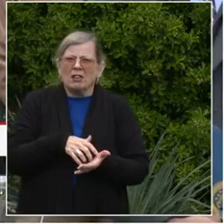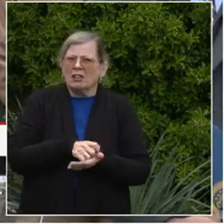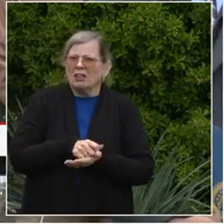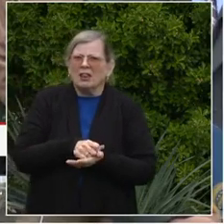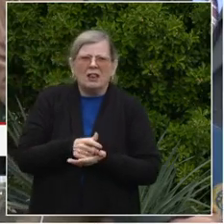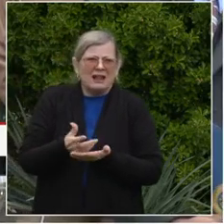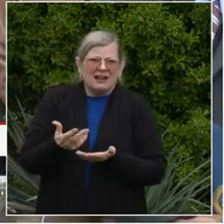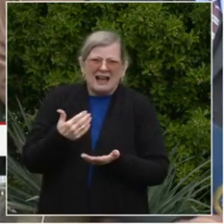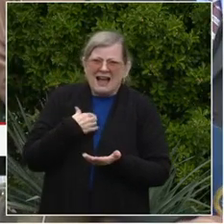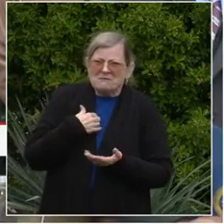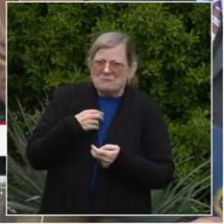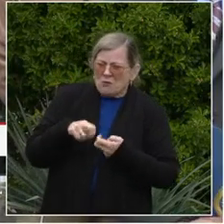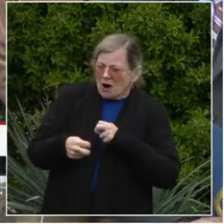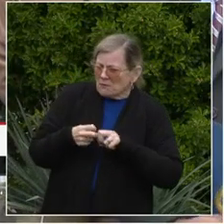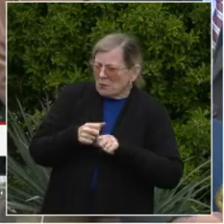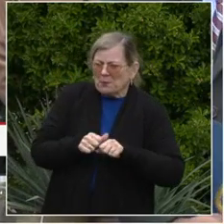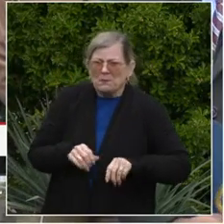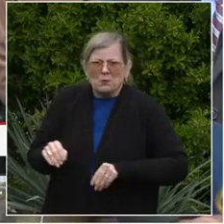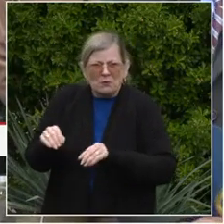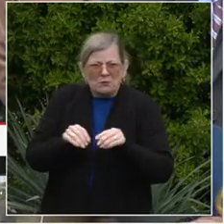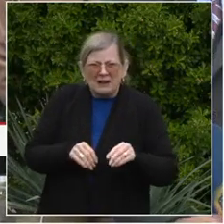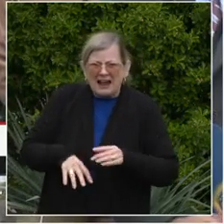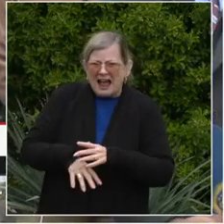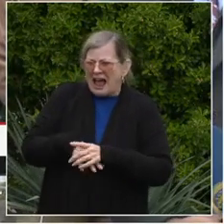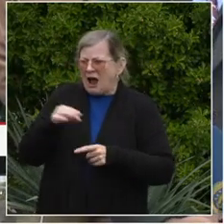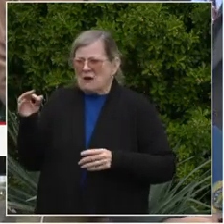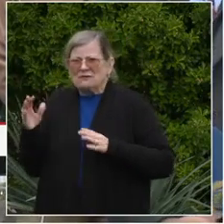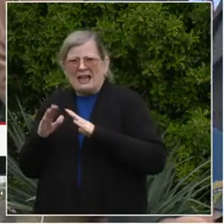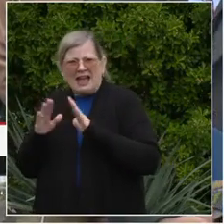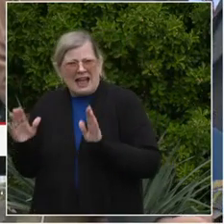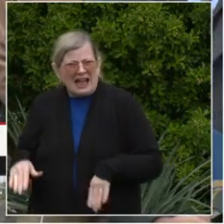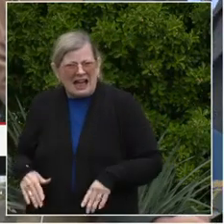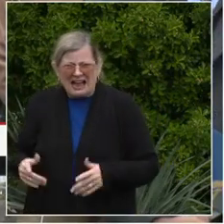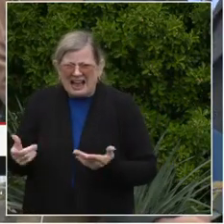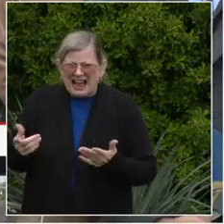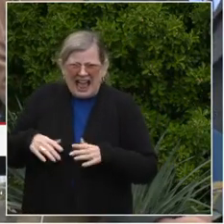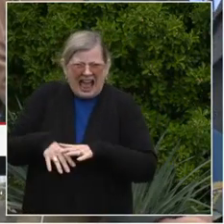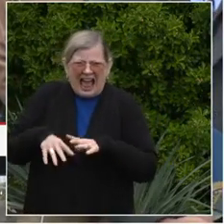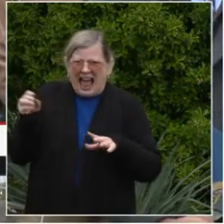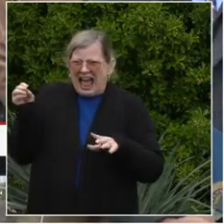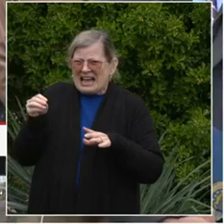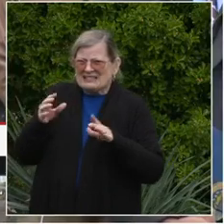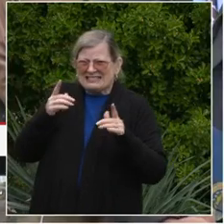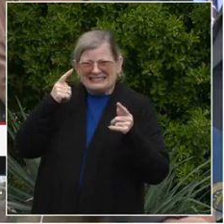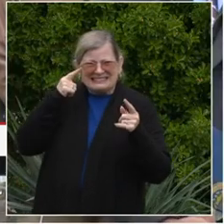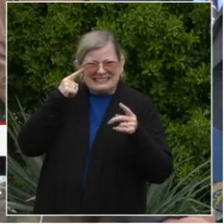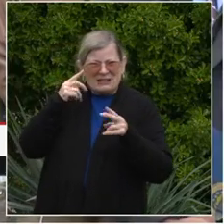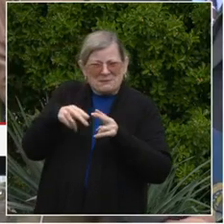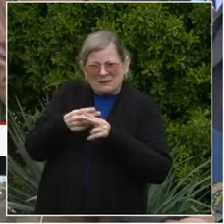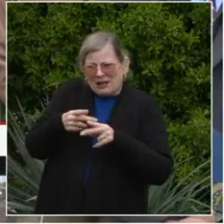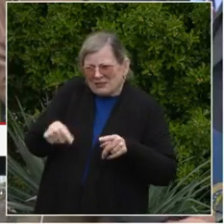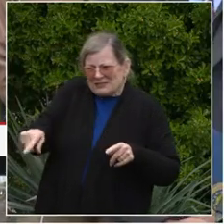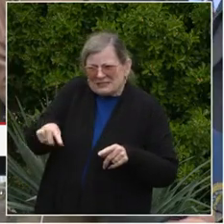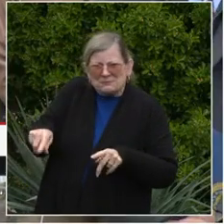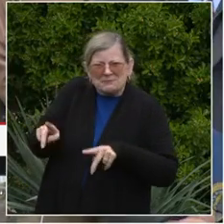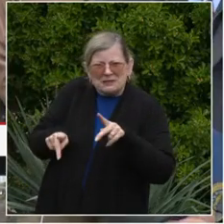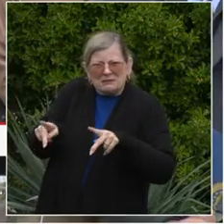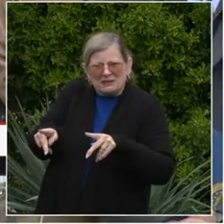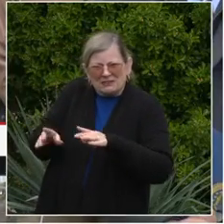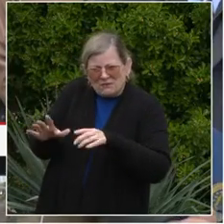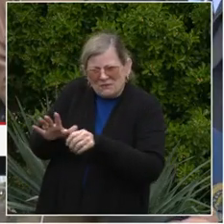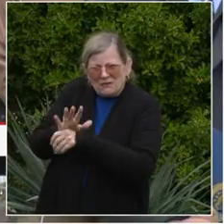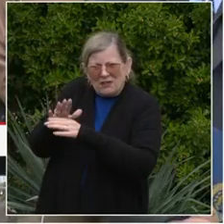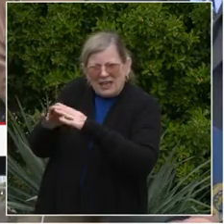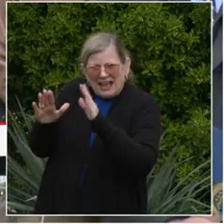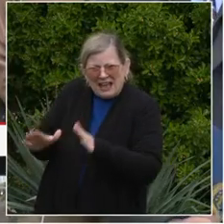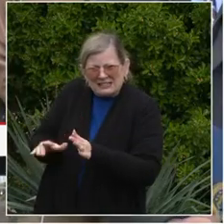house in the event of a fire, please think about them. Help make sure their house is as fire safe as it can be. And we'll talk a little bit more about that in a